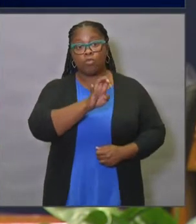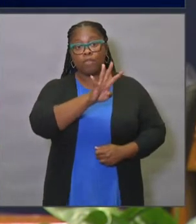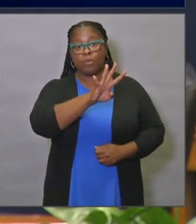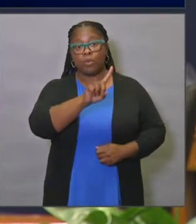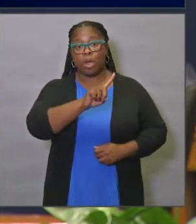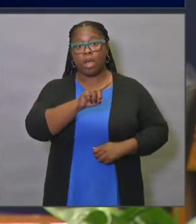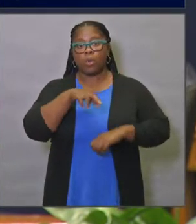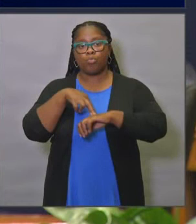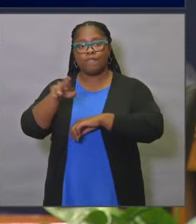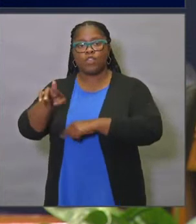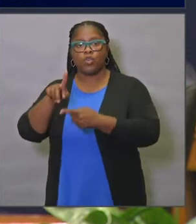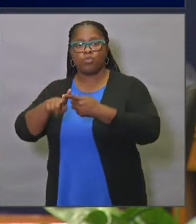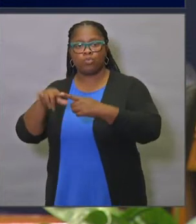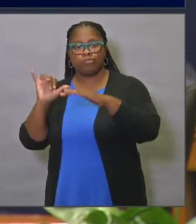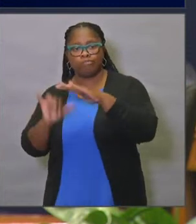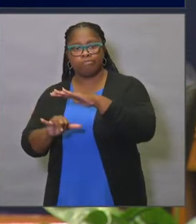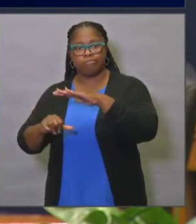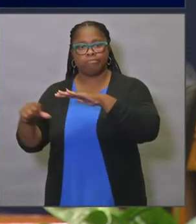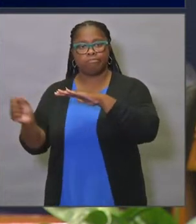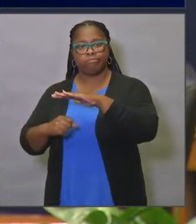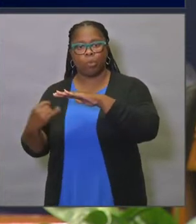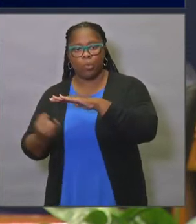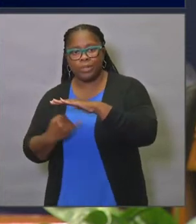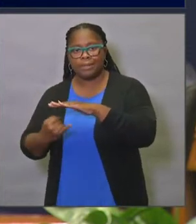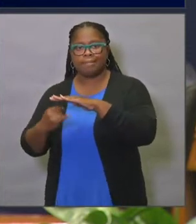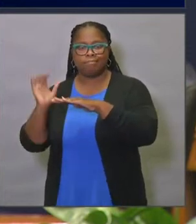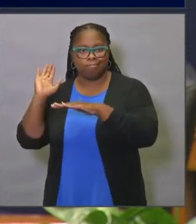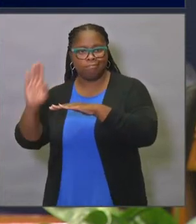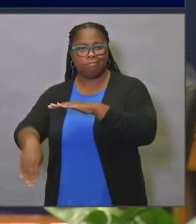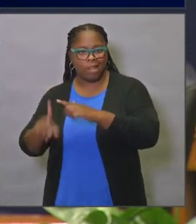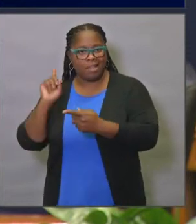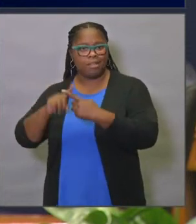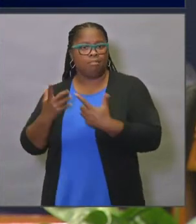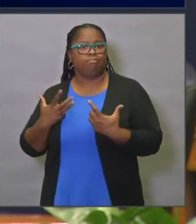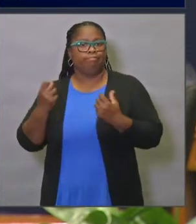and quarantine sites to appropriately isolate for the duration of their illness.